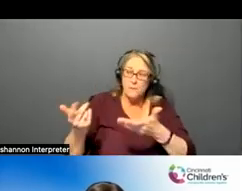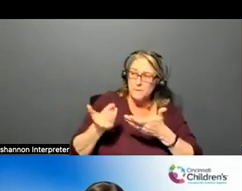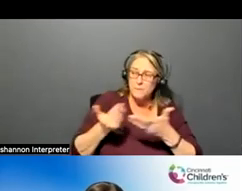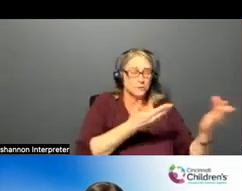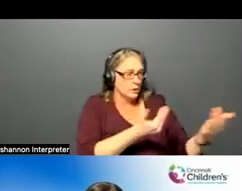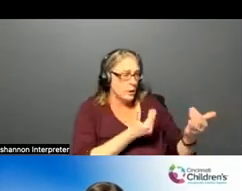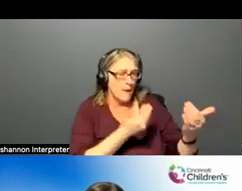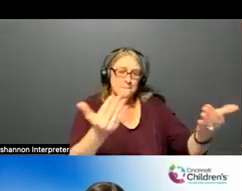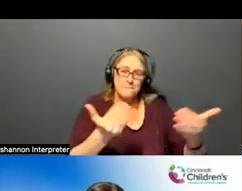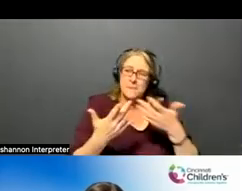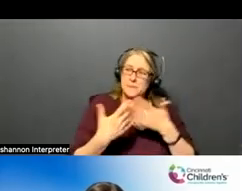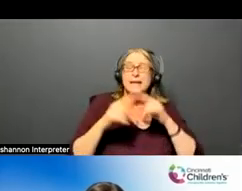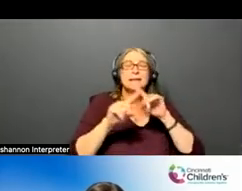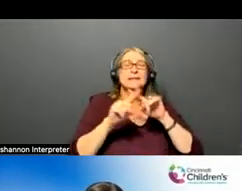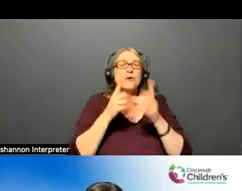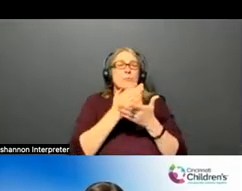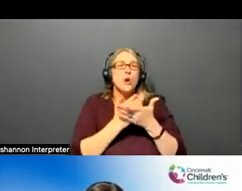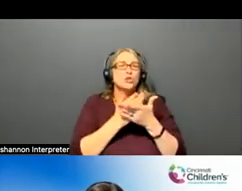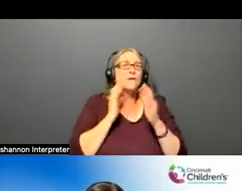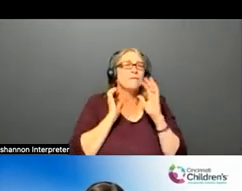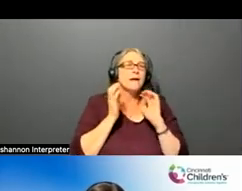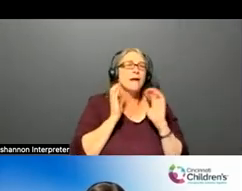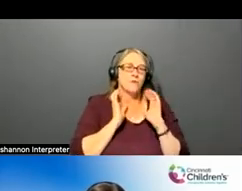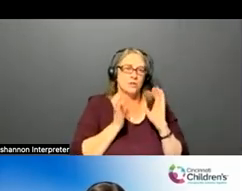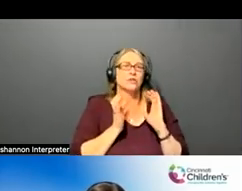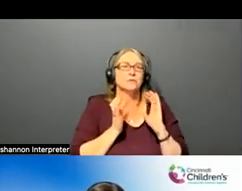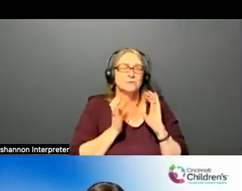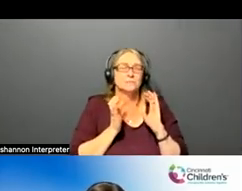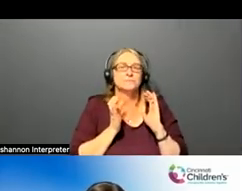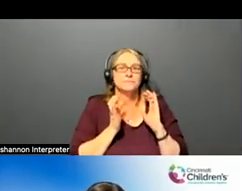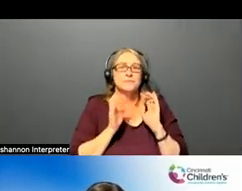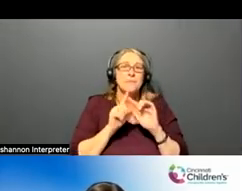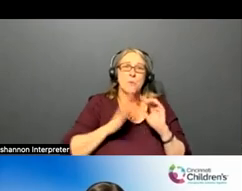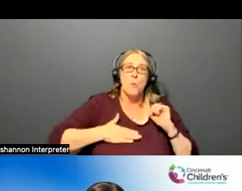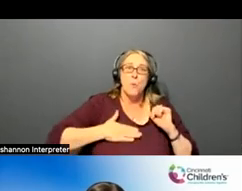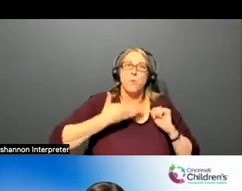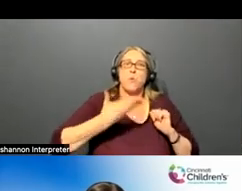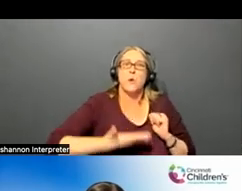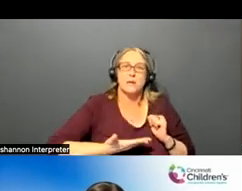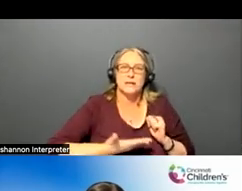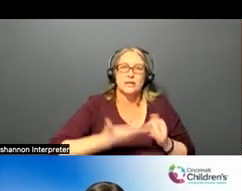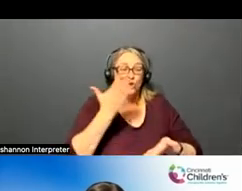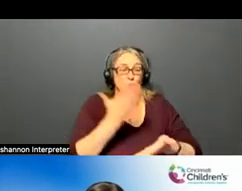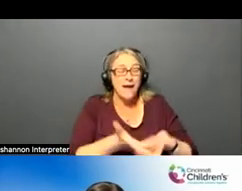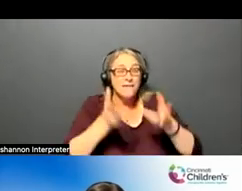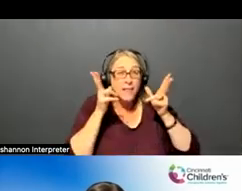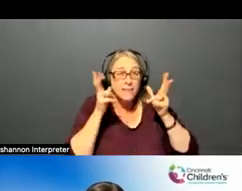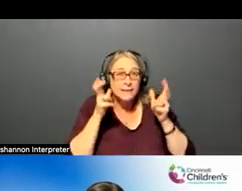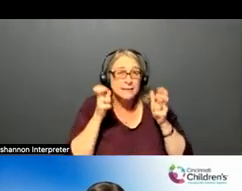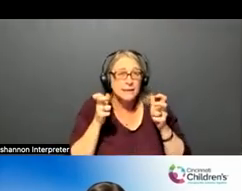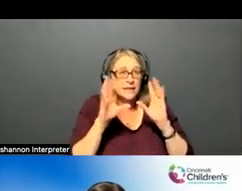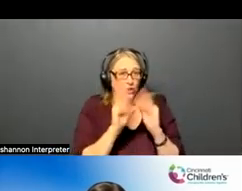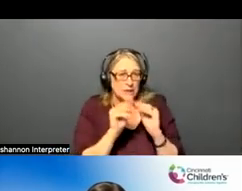was saying, and Tamika was saying, be willing to have listening sessions, be willing to